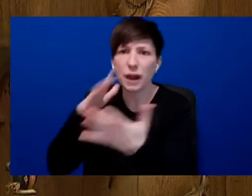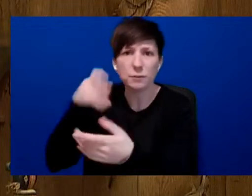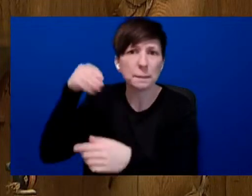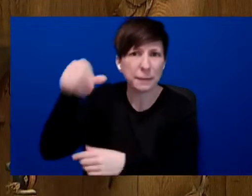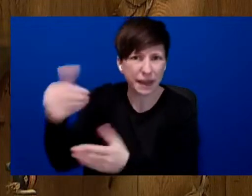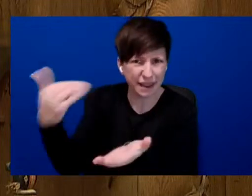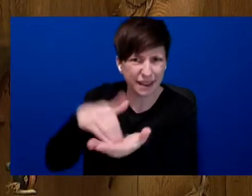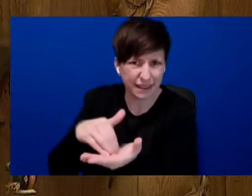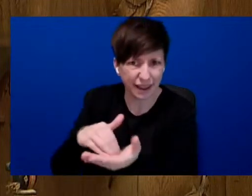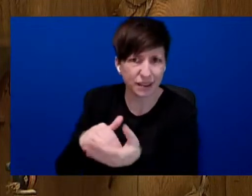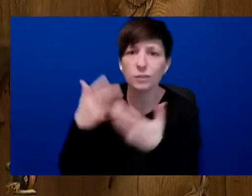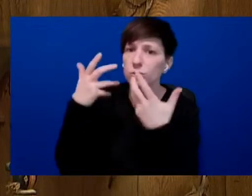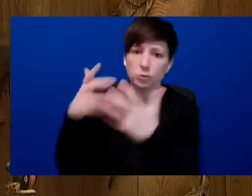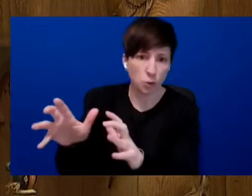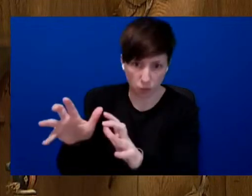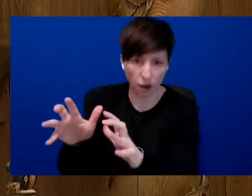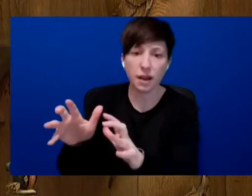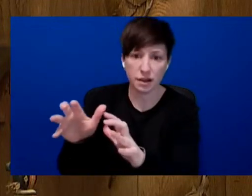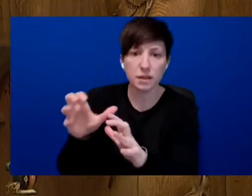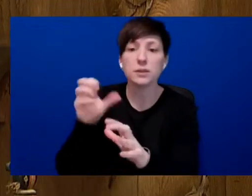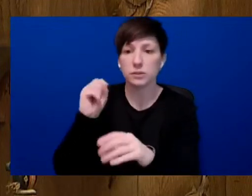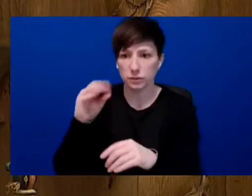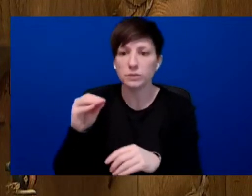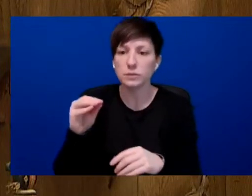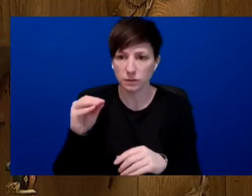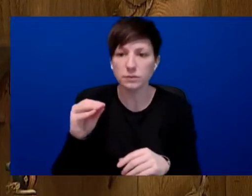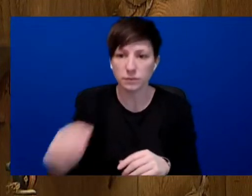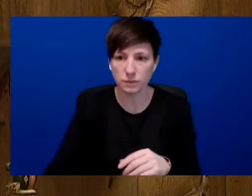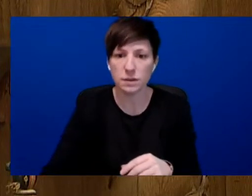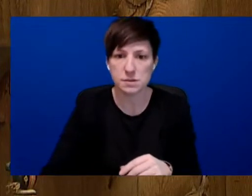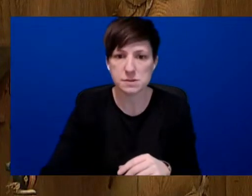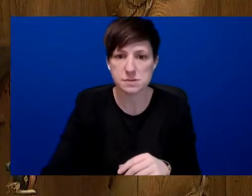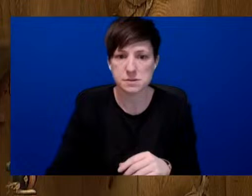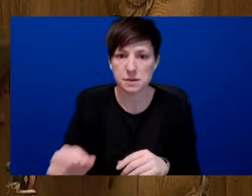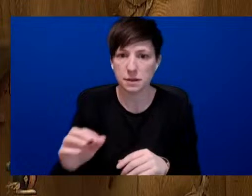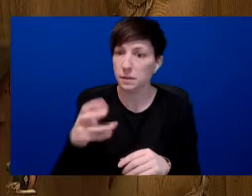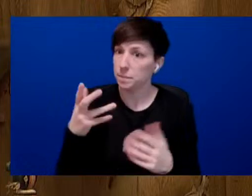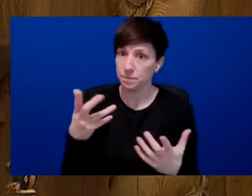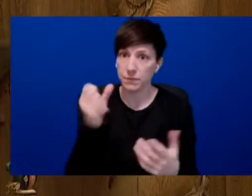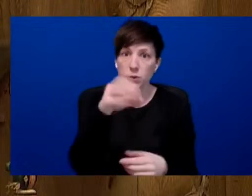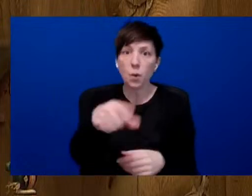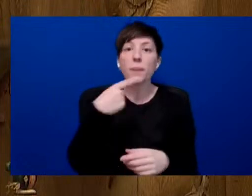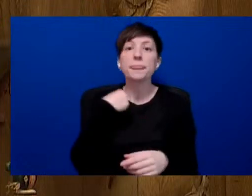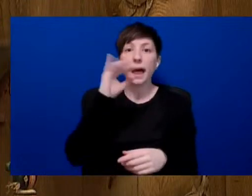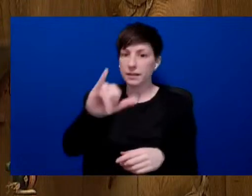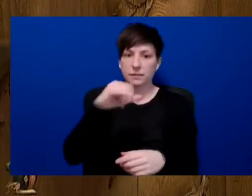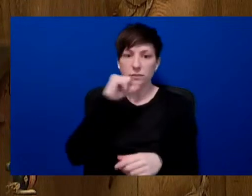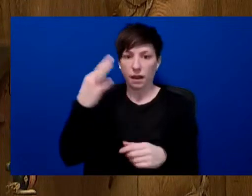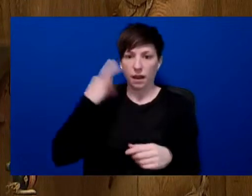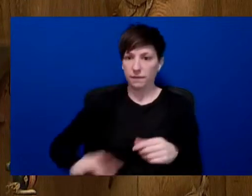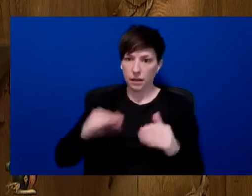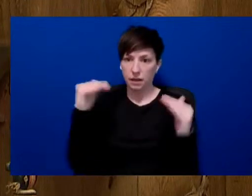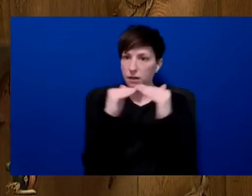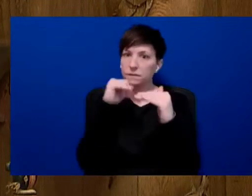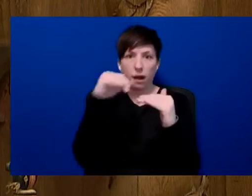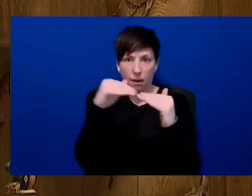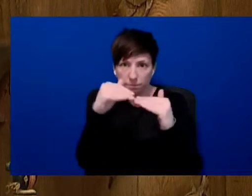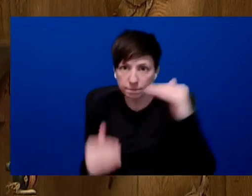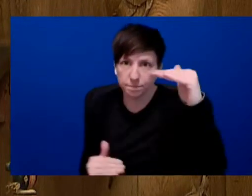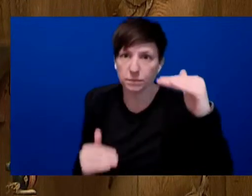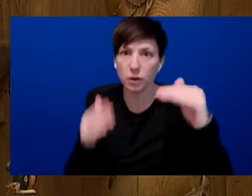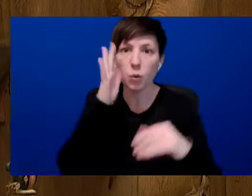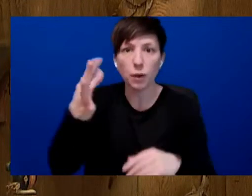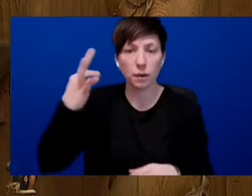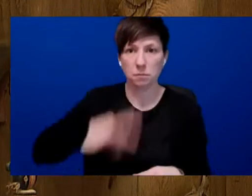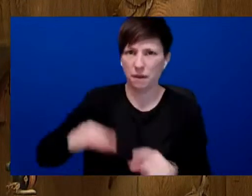risk to those who take unfair advantage and put profits ahead of people. Everyone here in BC wants